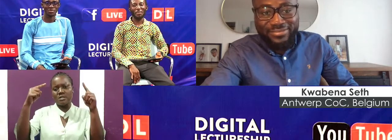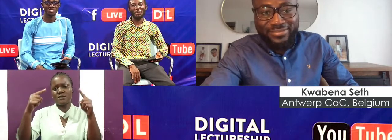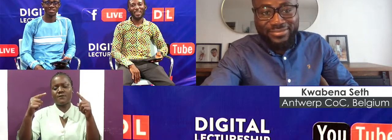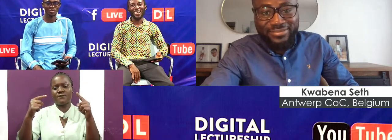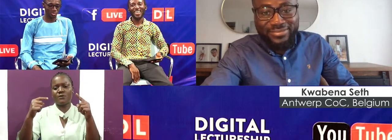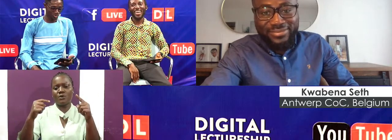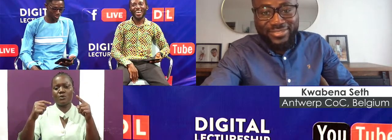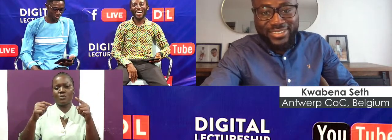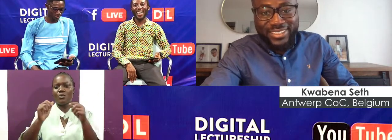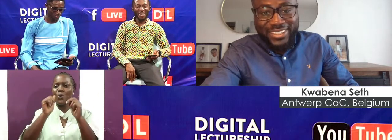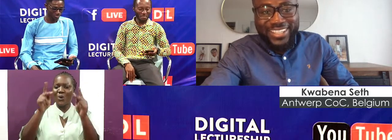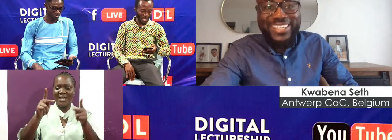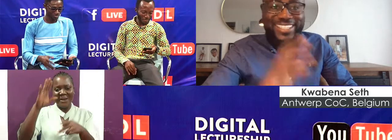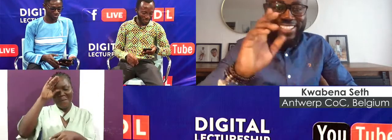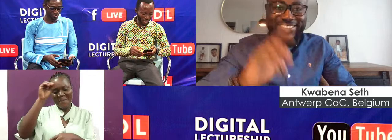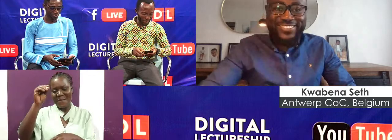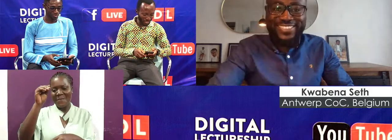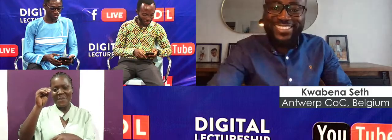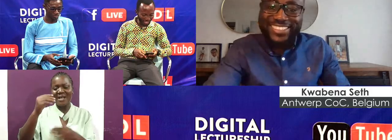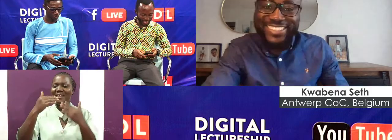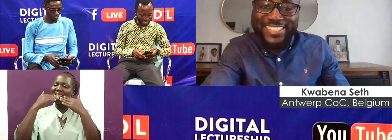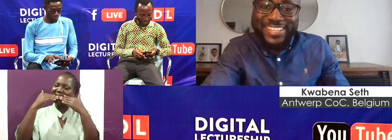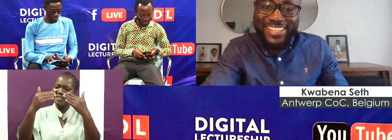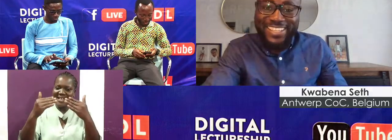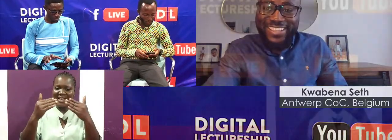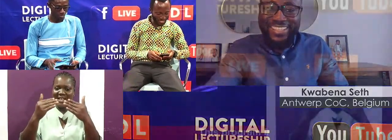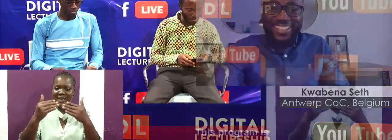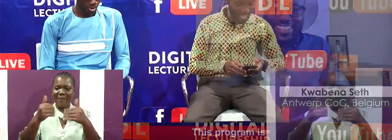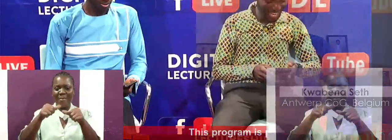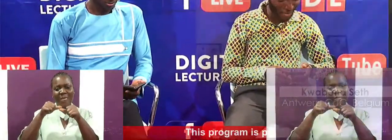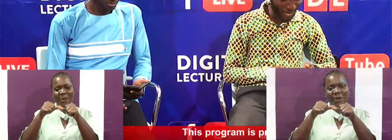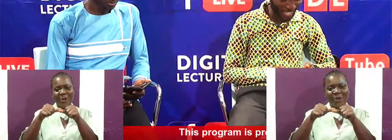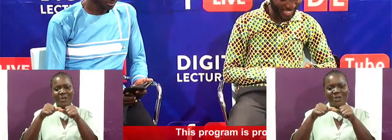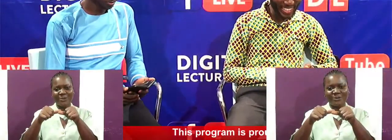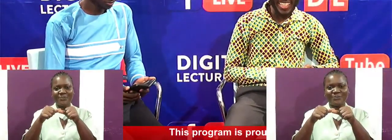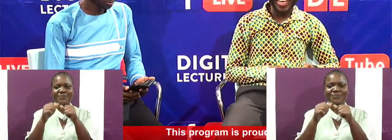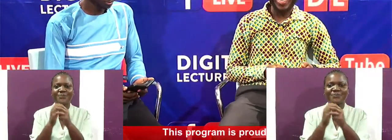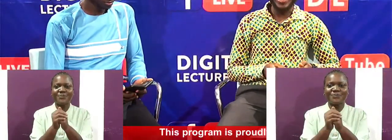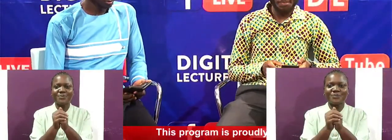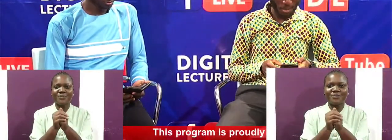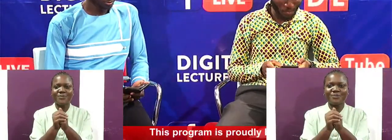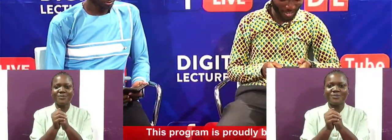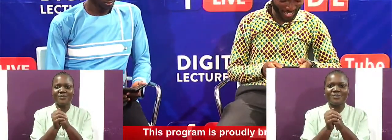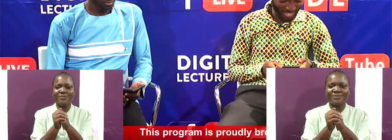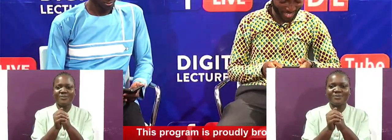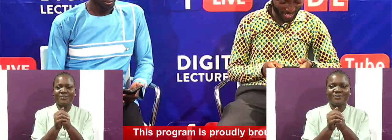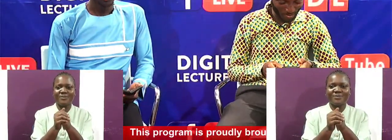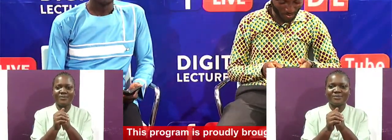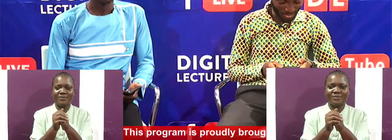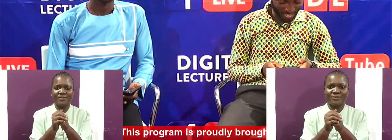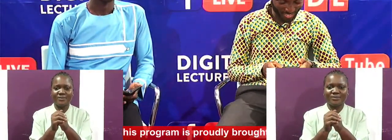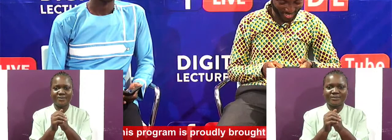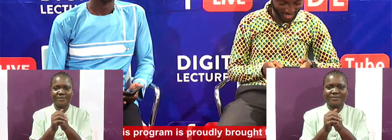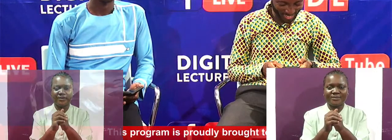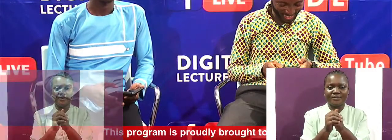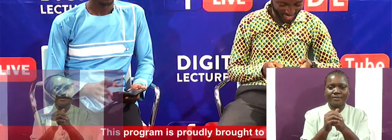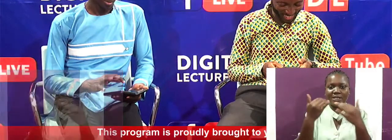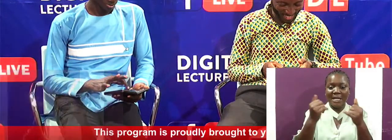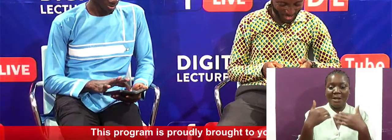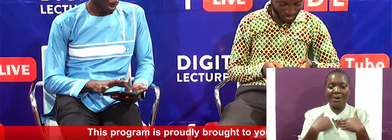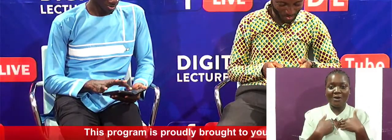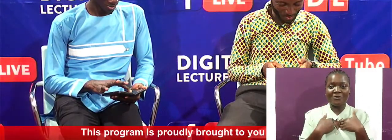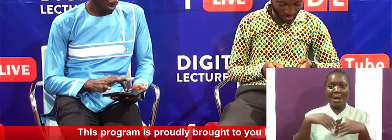Brasset, Baba. Na me fa kwenye nzwa kind some few comments via Abba na etimi abua. I